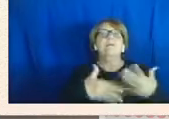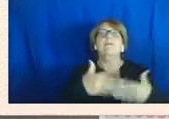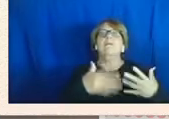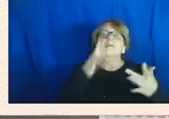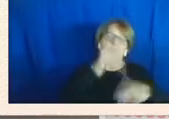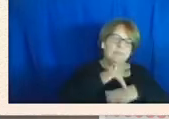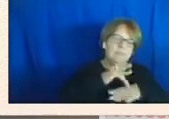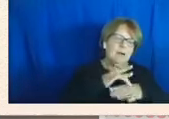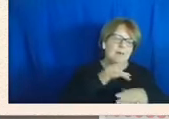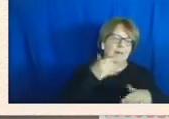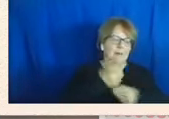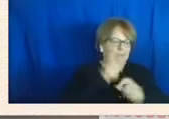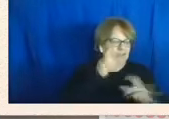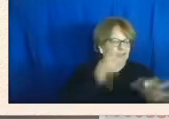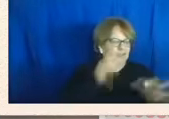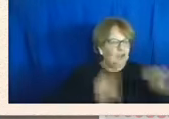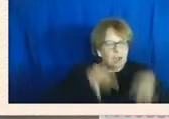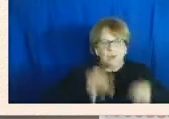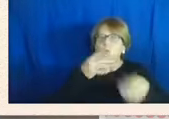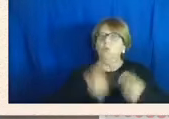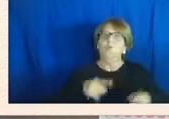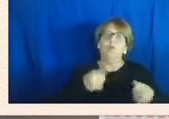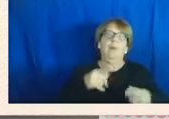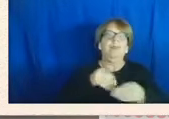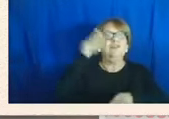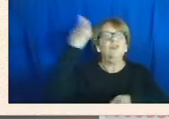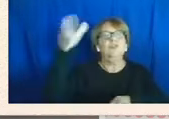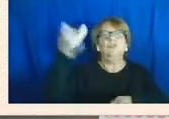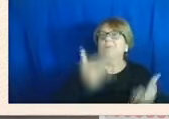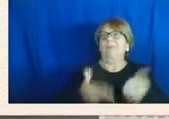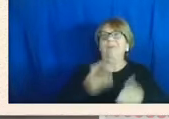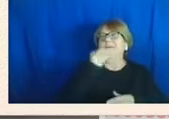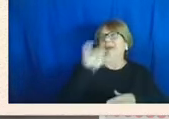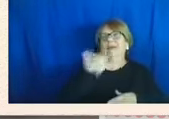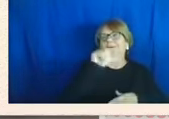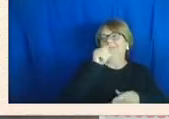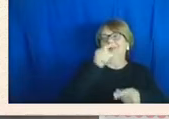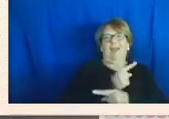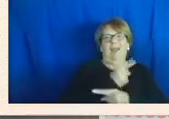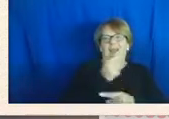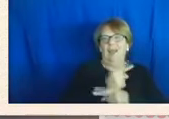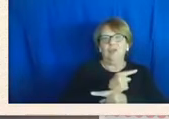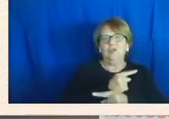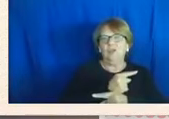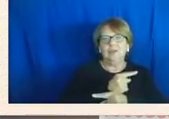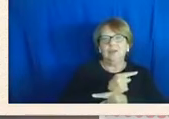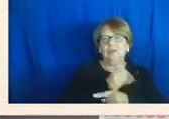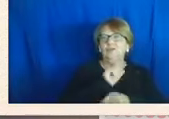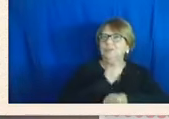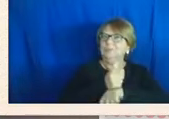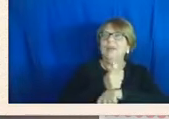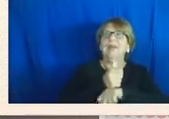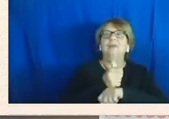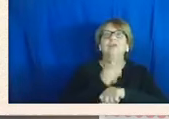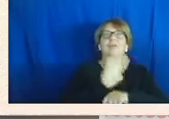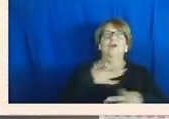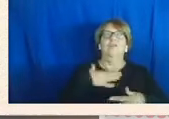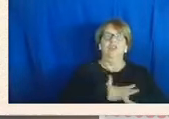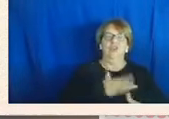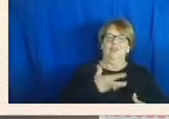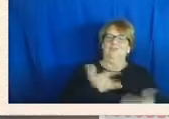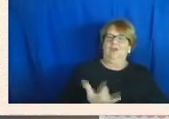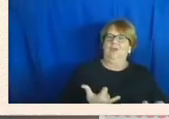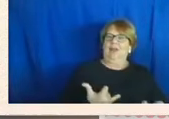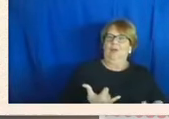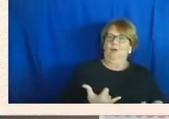happen in the future that may not be particularly accurate, just based on sort of the fear they're feeling in the moment. So that's one way in